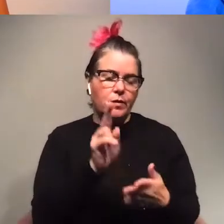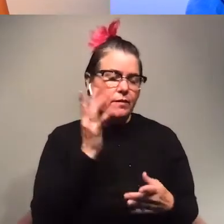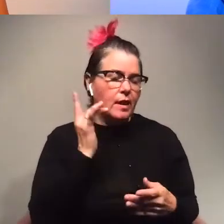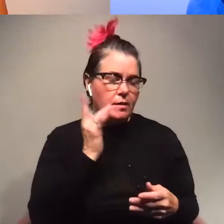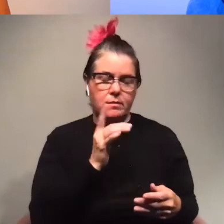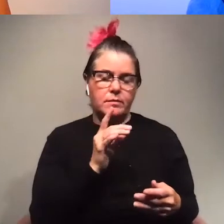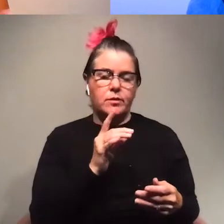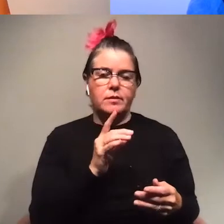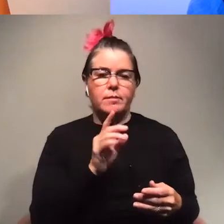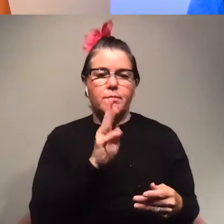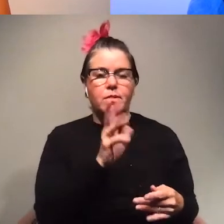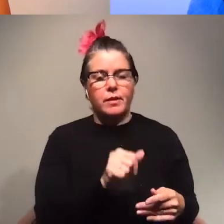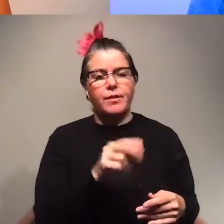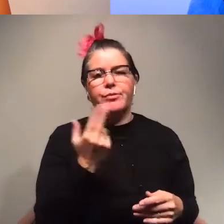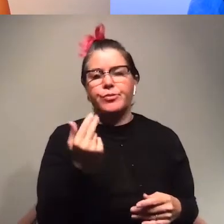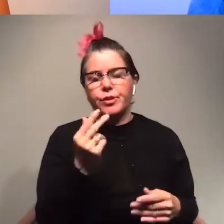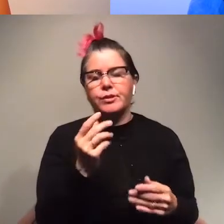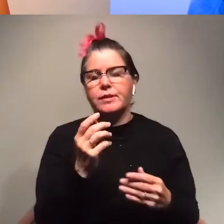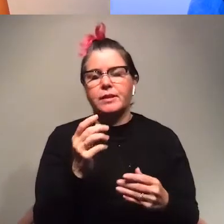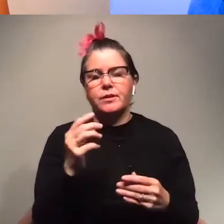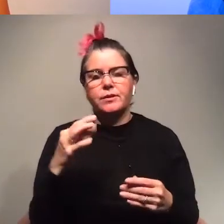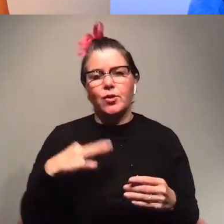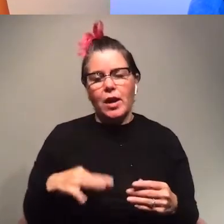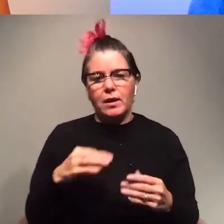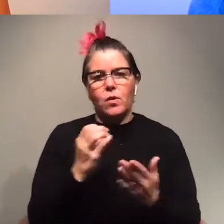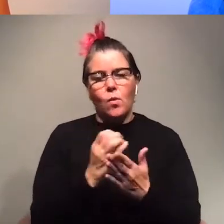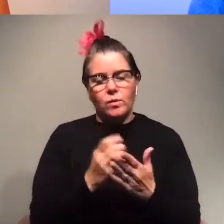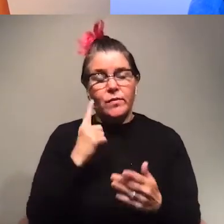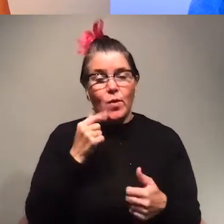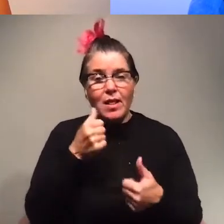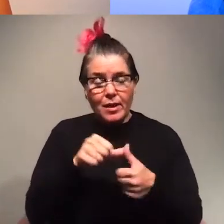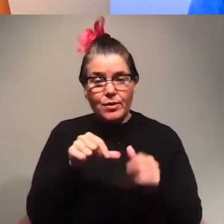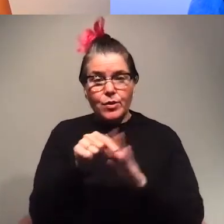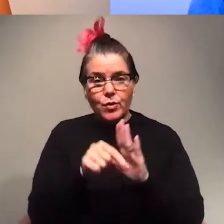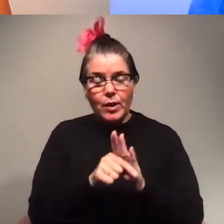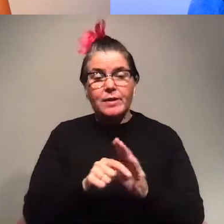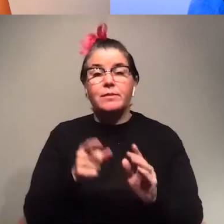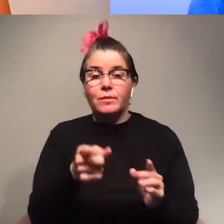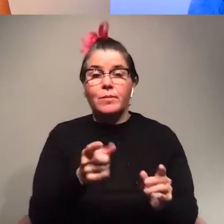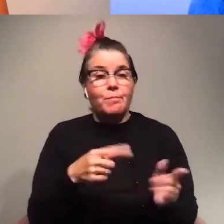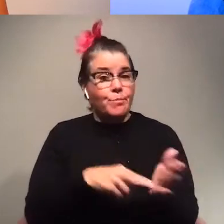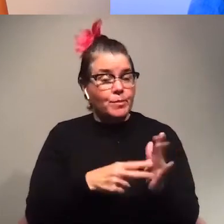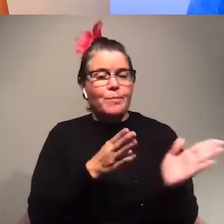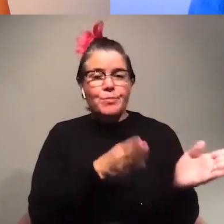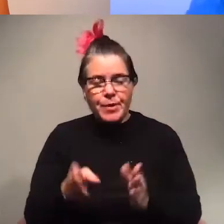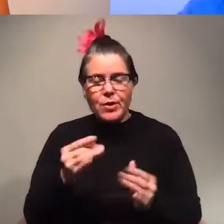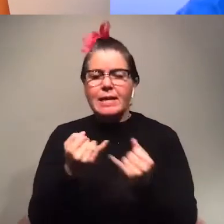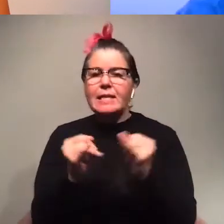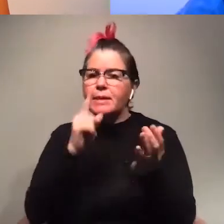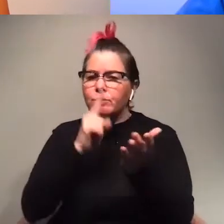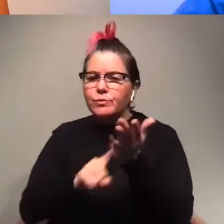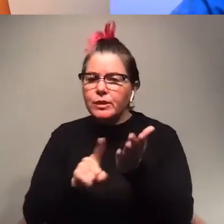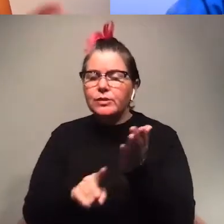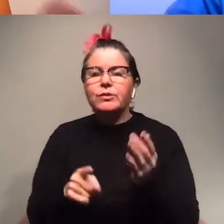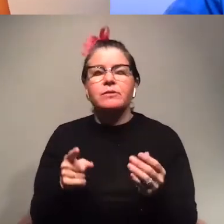13-unit class for a letter grade, and they basically prepare you to be an independent researcher. You spend a